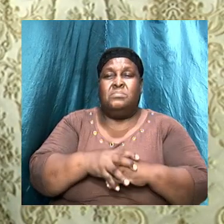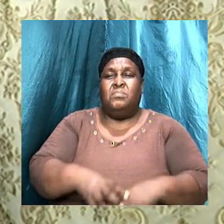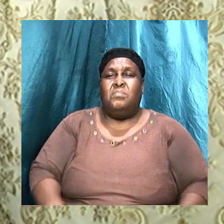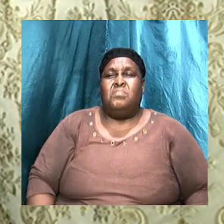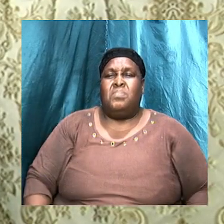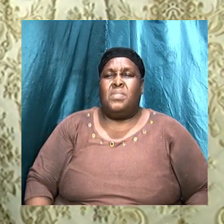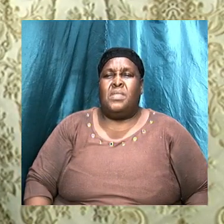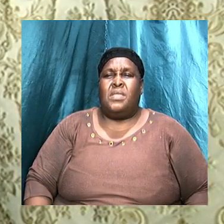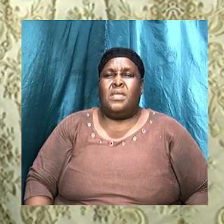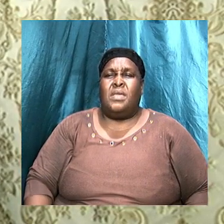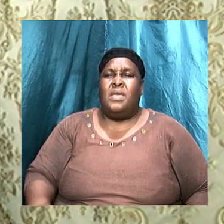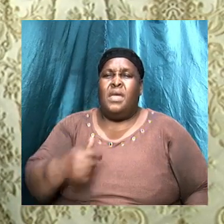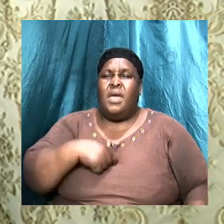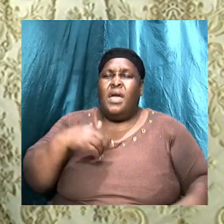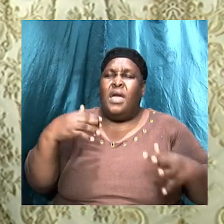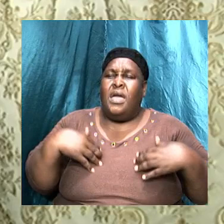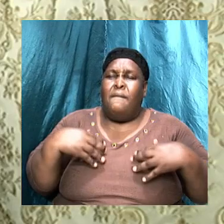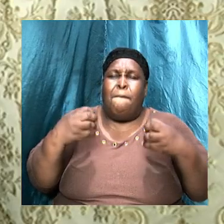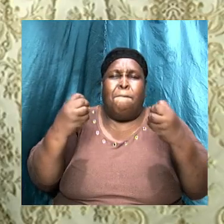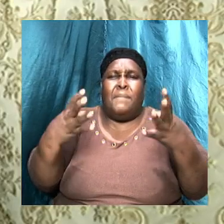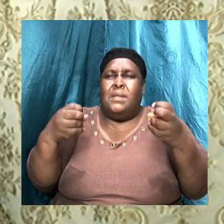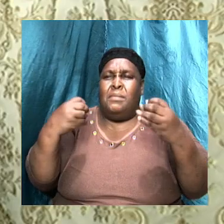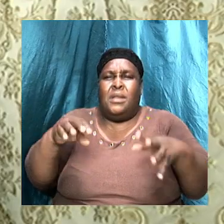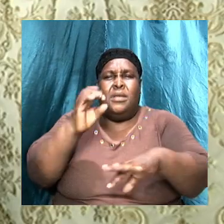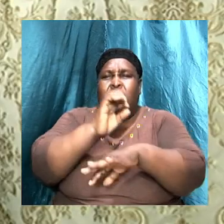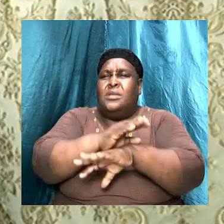number of church brothers and church sisters